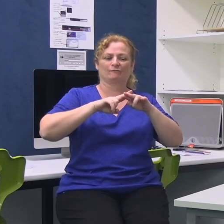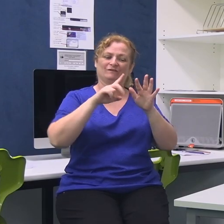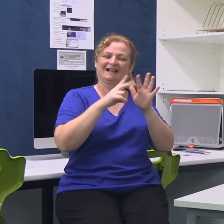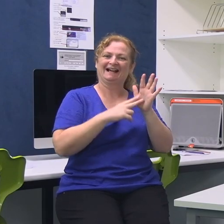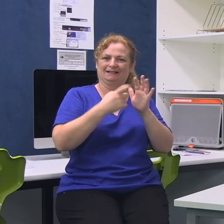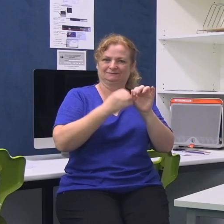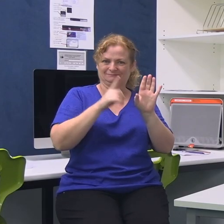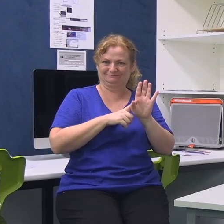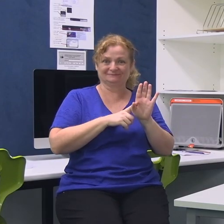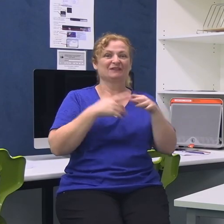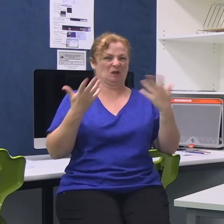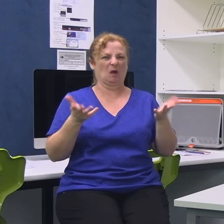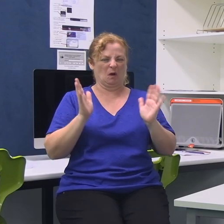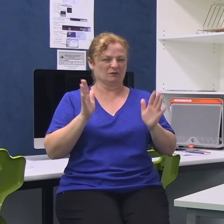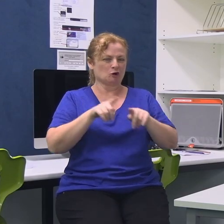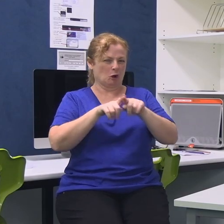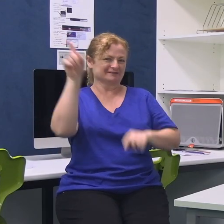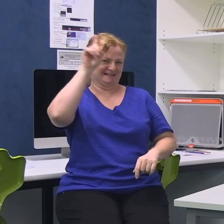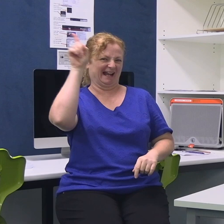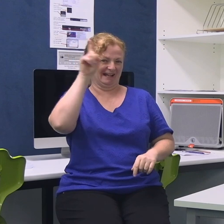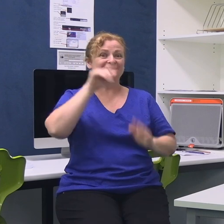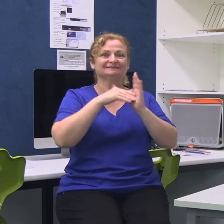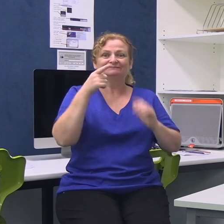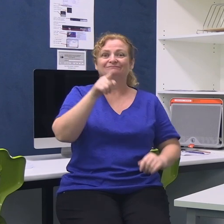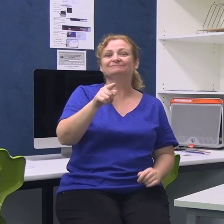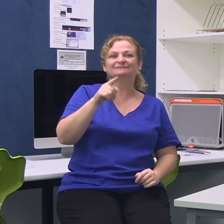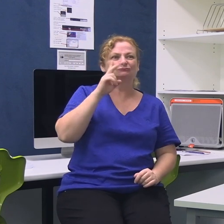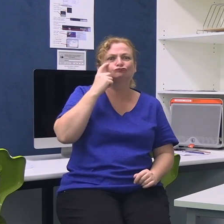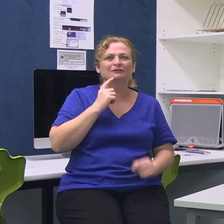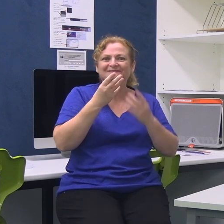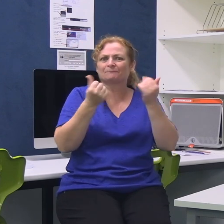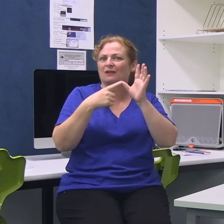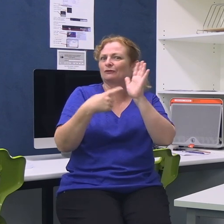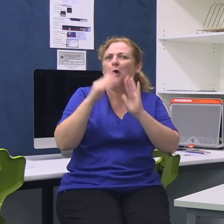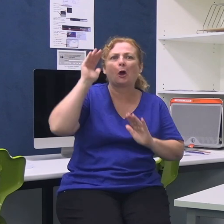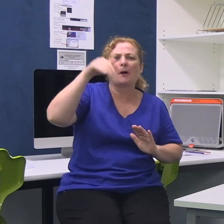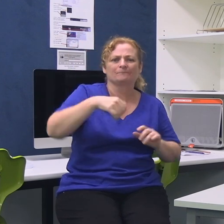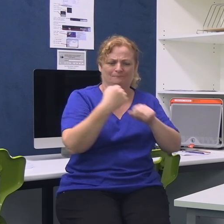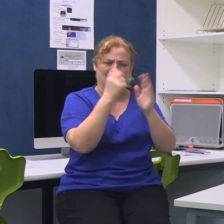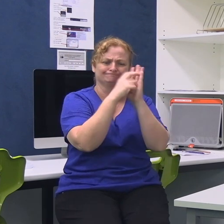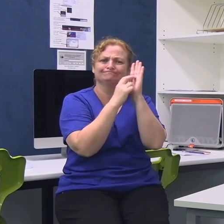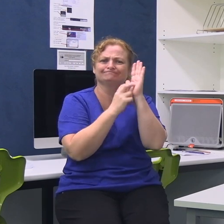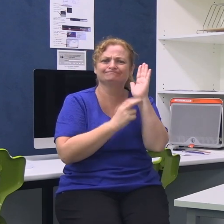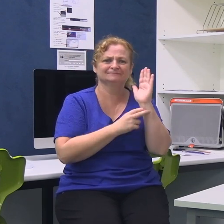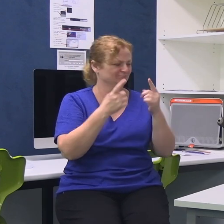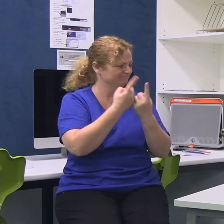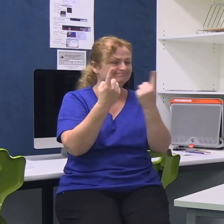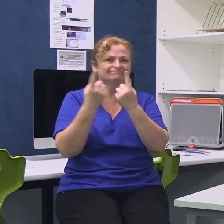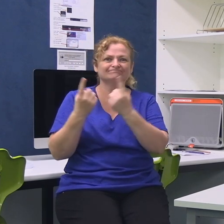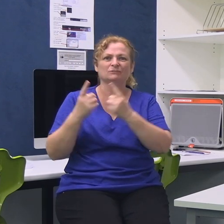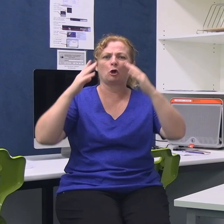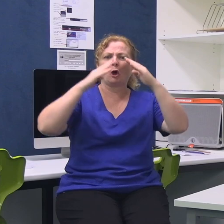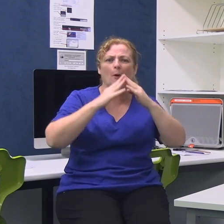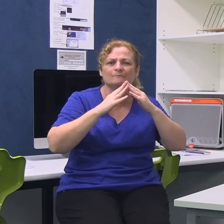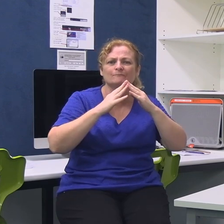So that's it for today, but here's something to try at home. Try making a list of all the devices around your home that